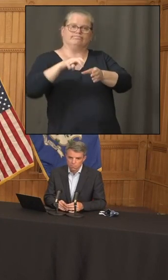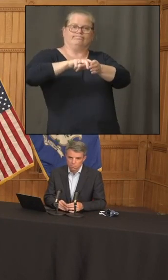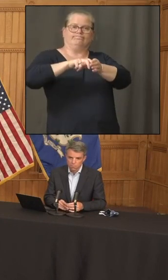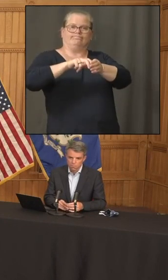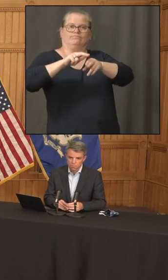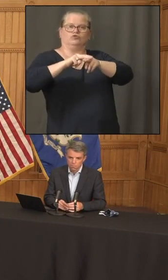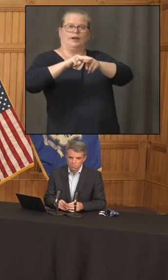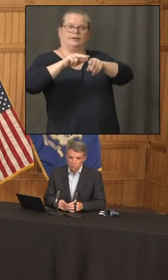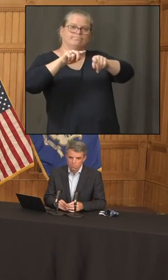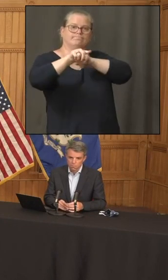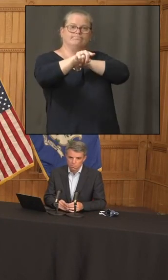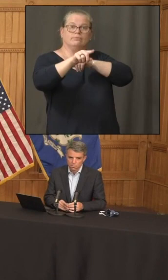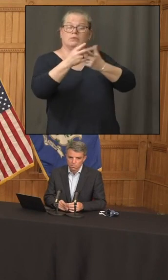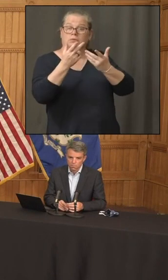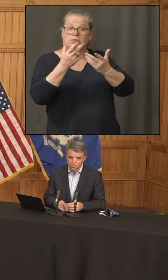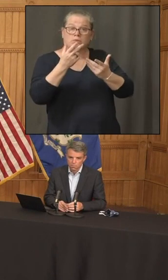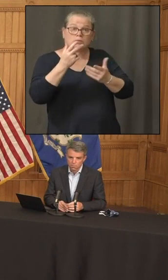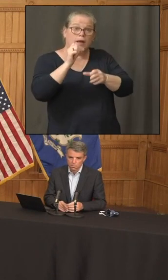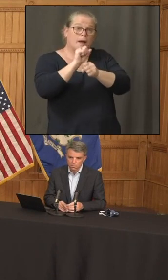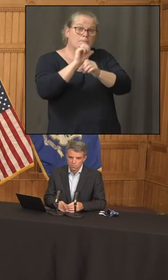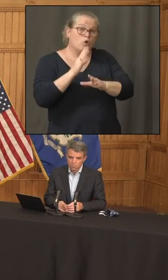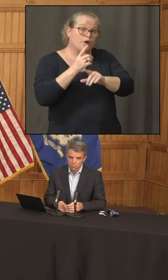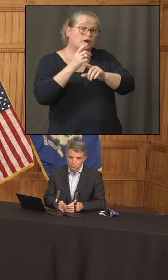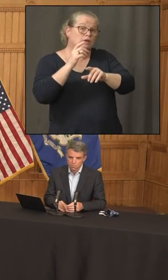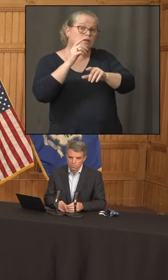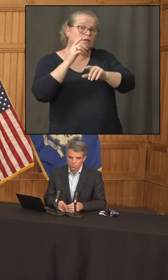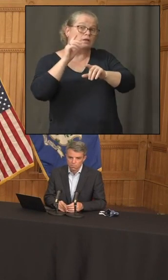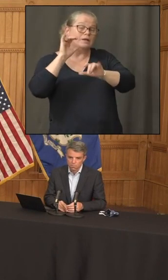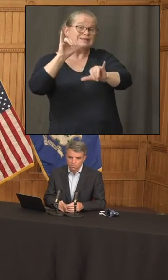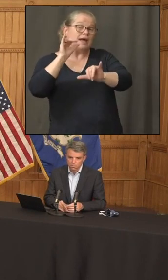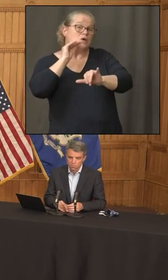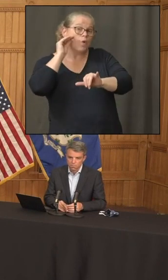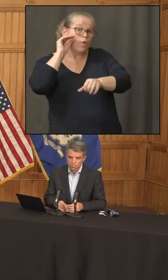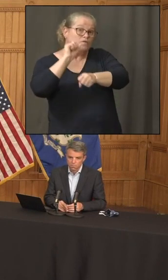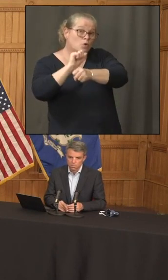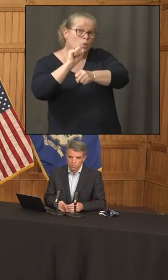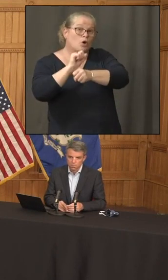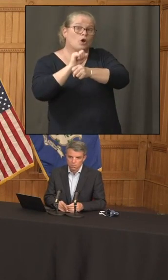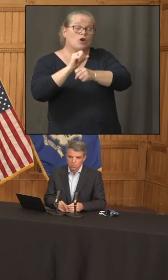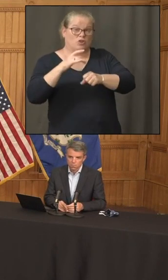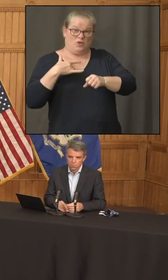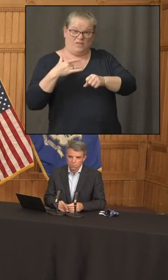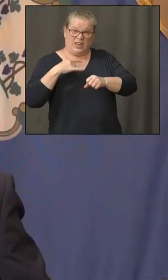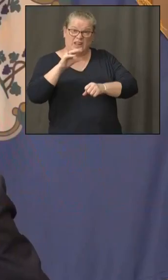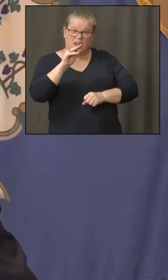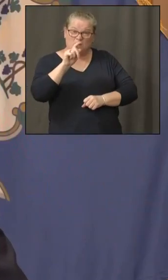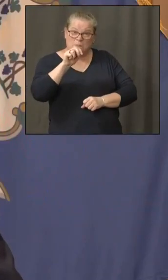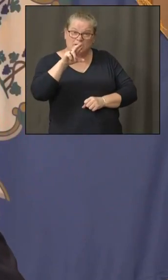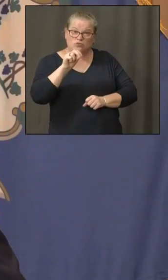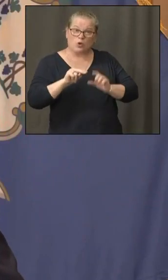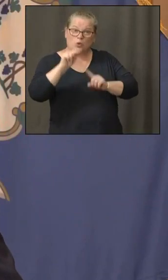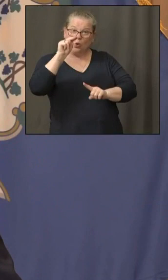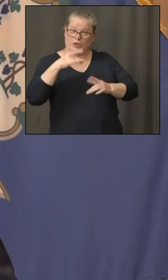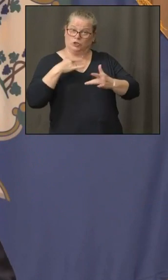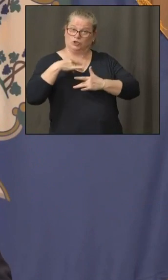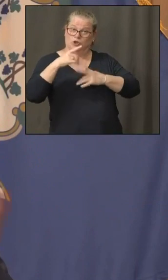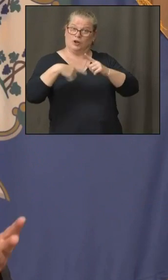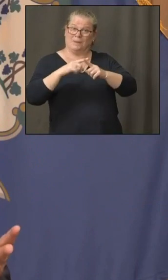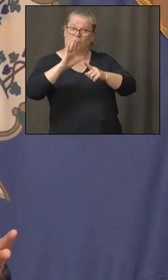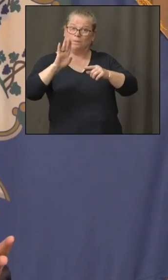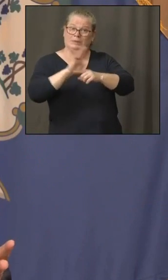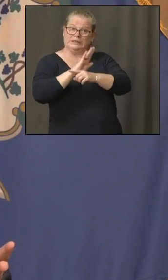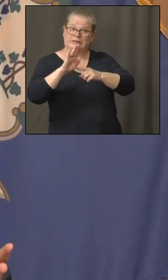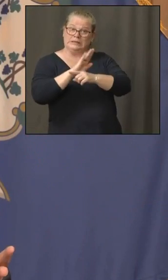with employees working from home and people still kind of tepid about going to the city? Yeah, that's a really good question. I mean, at